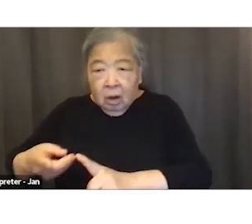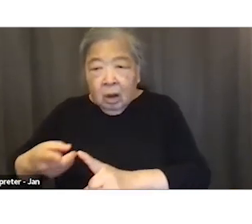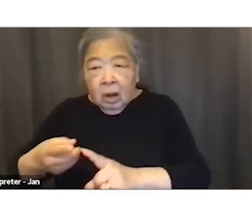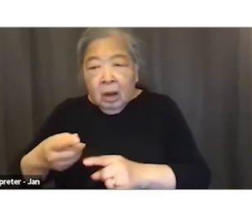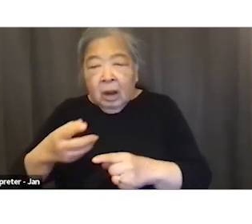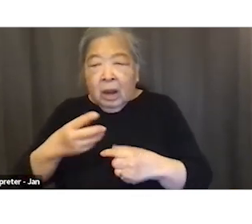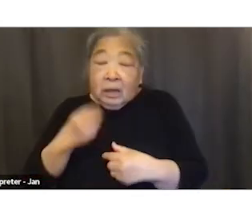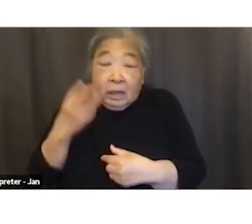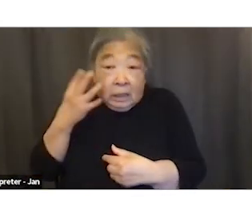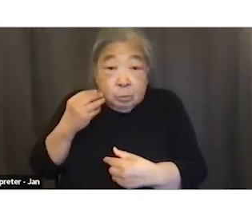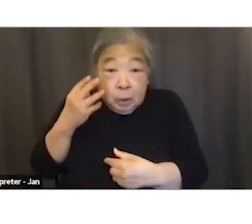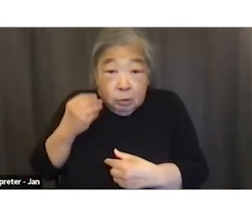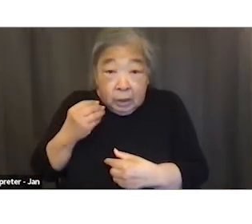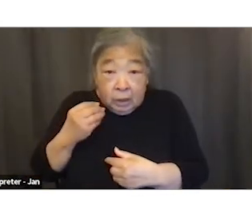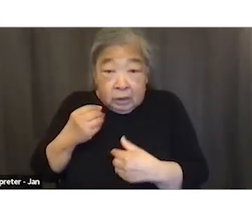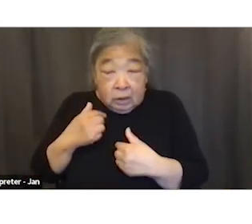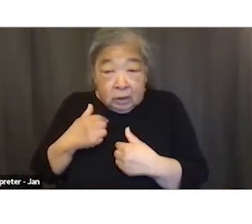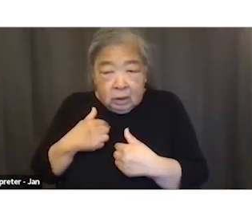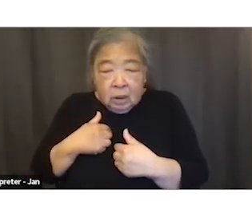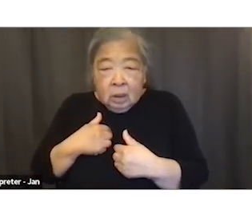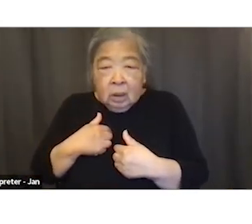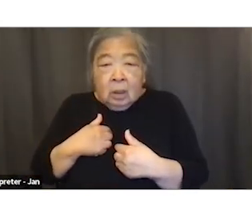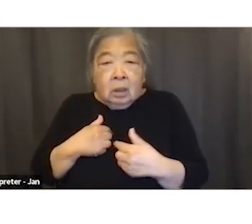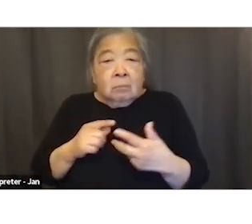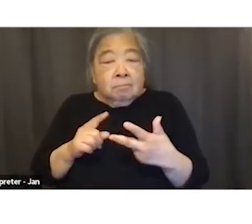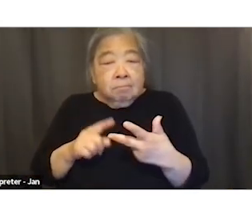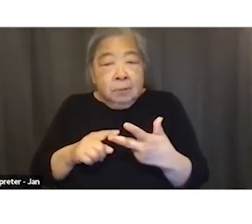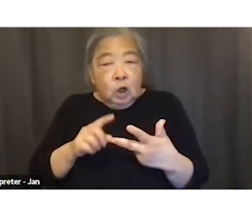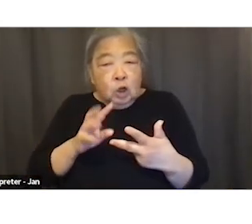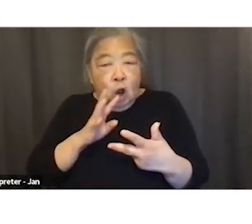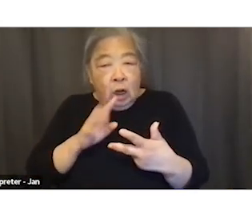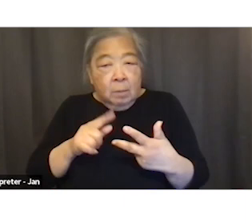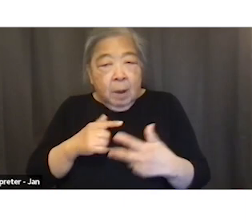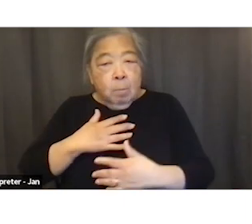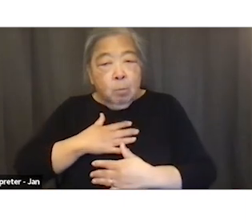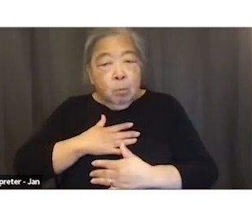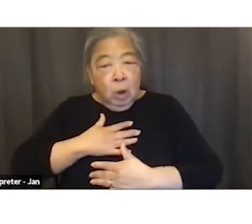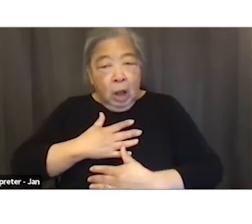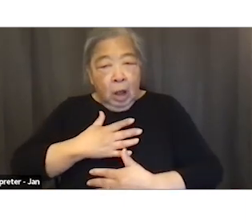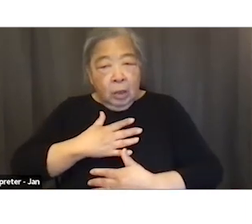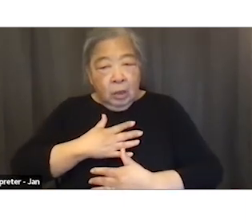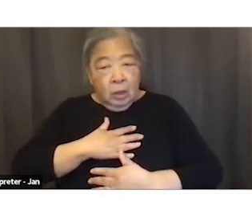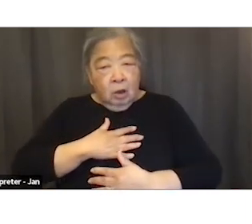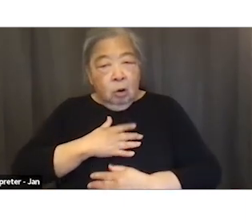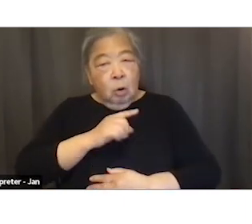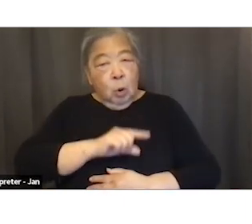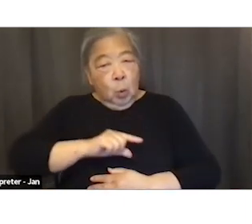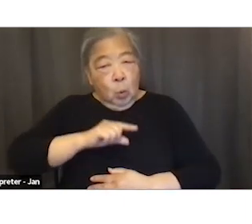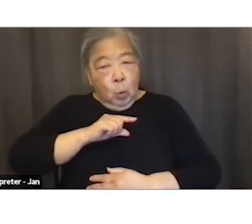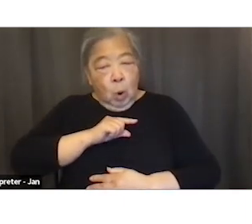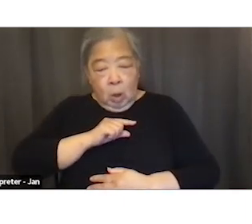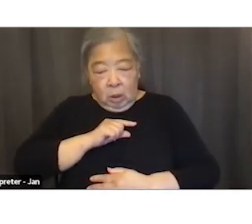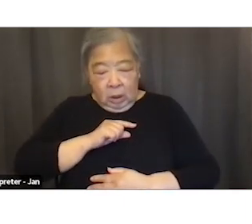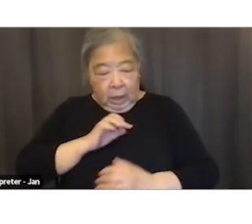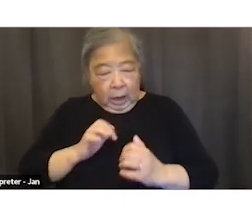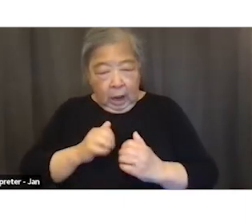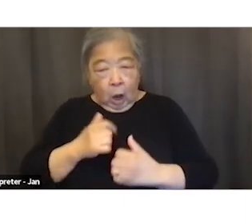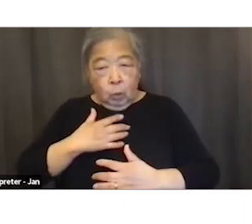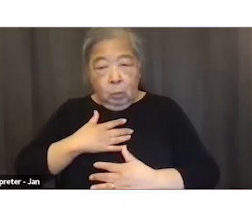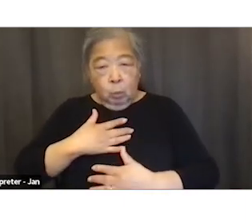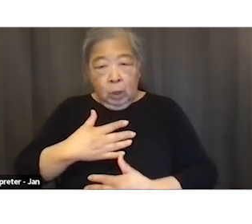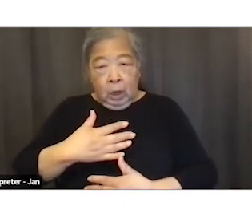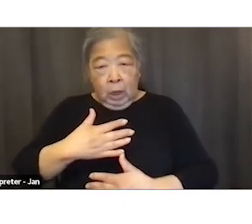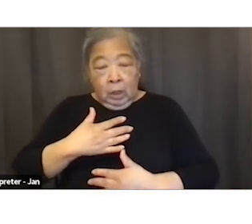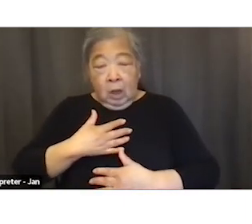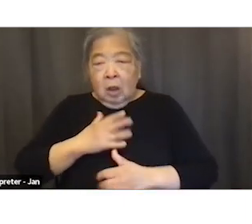place. We're going to spend some time talking about the quality of the breath, the quality of our breathing, and the science behind